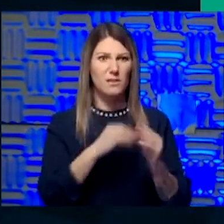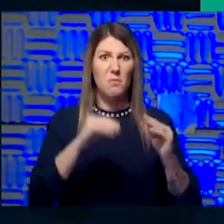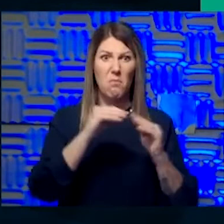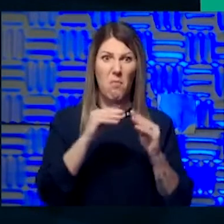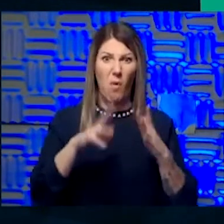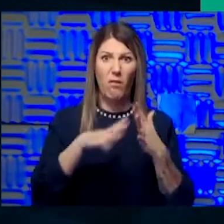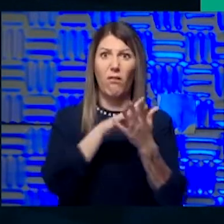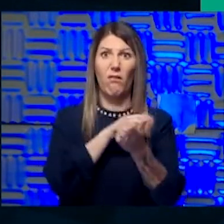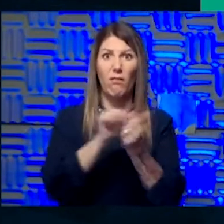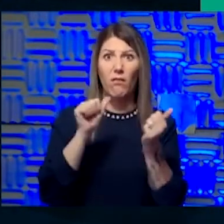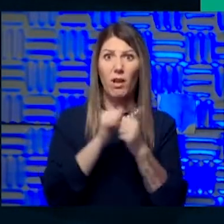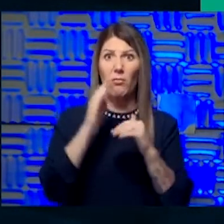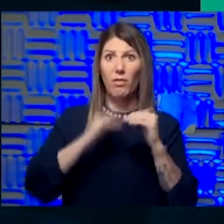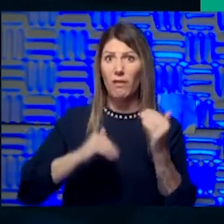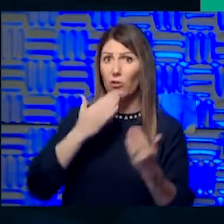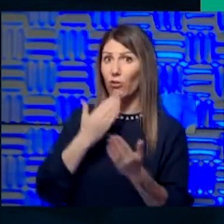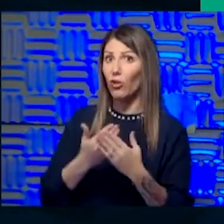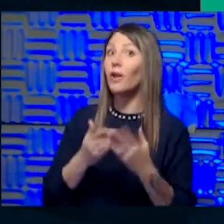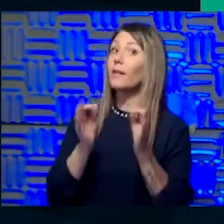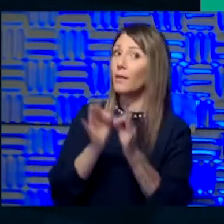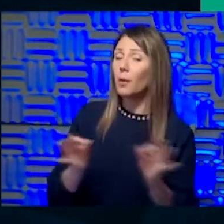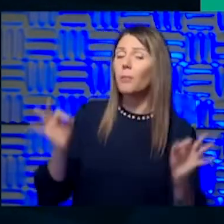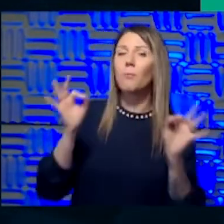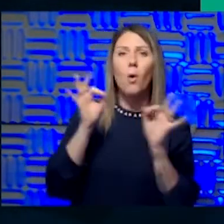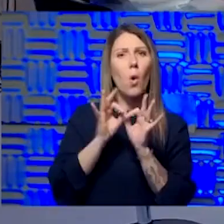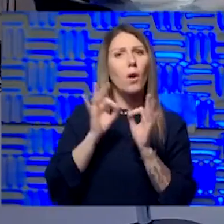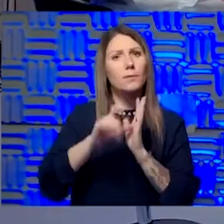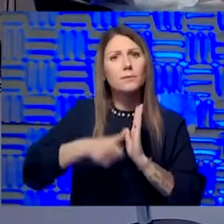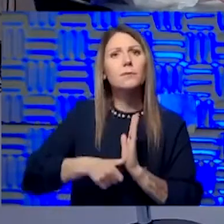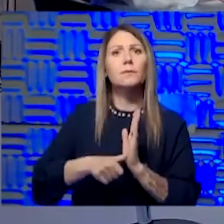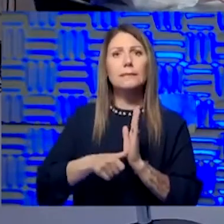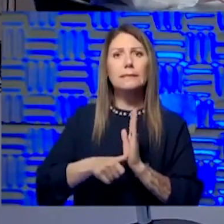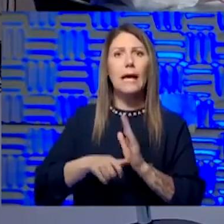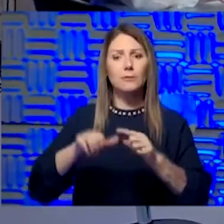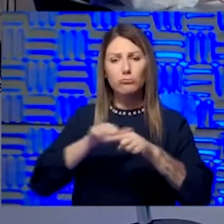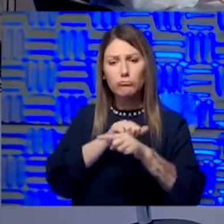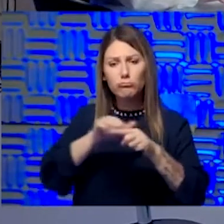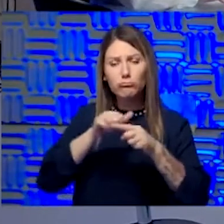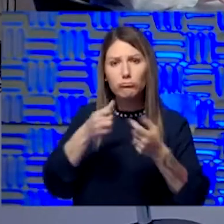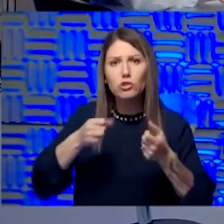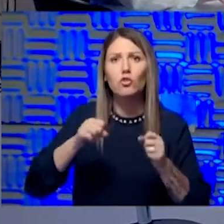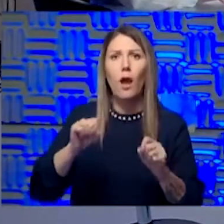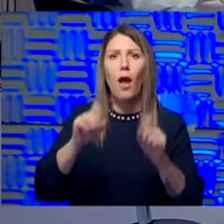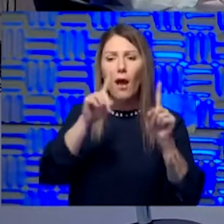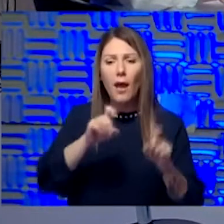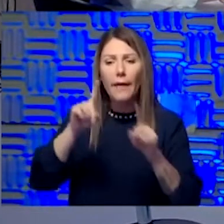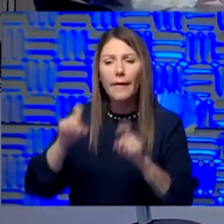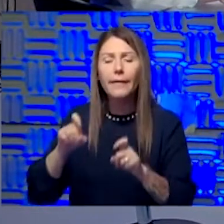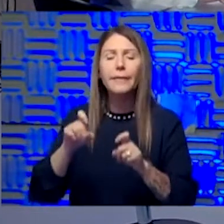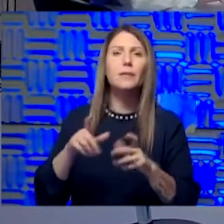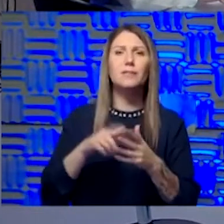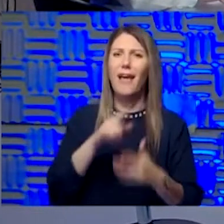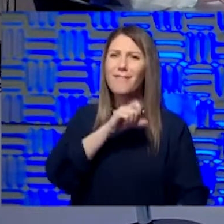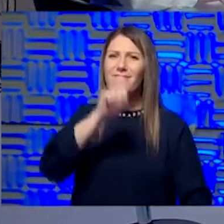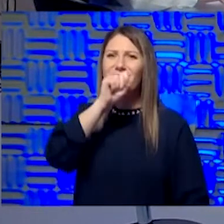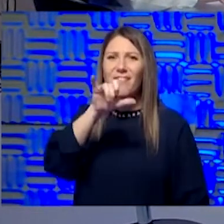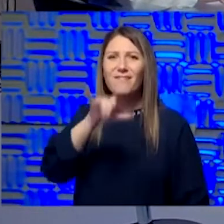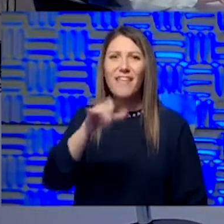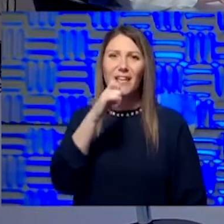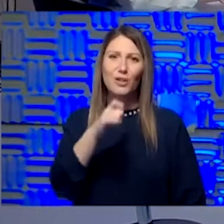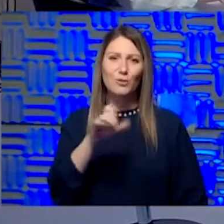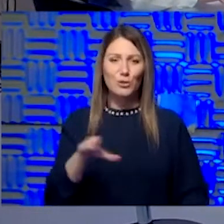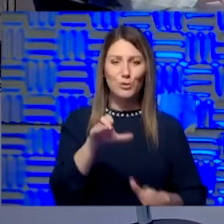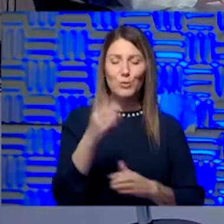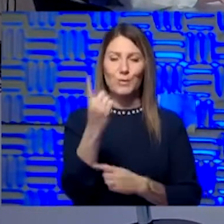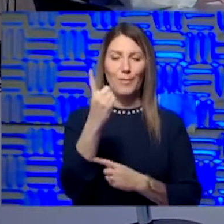harm than good. Yeah, and the importance of trials and science in that. And I love that. Don't just do something, stand there. That's pretty good. I'm going to steal